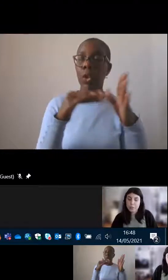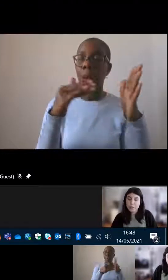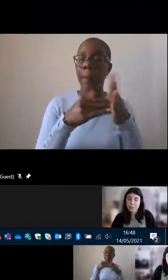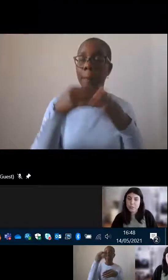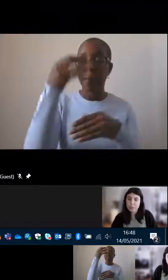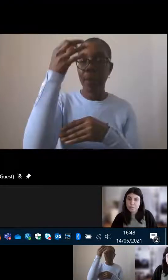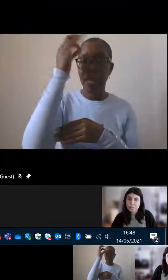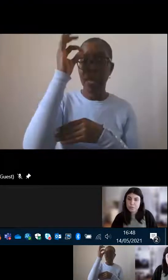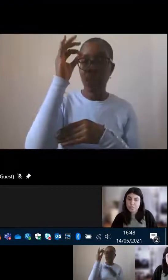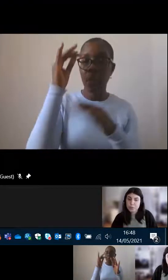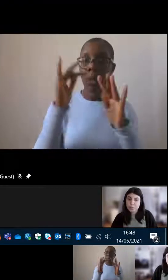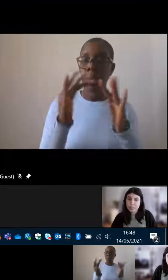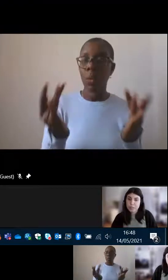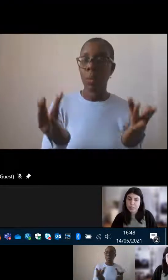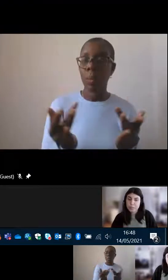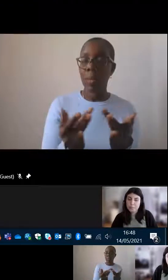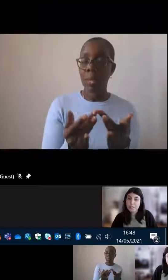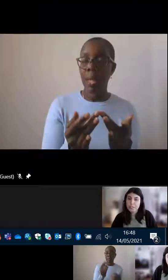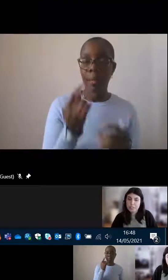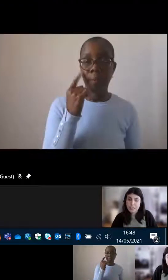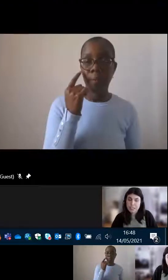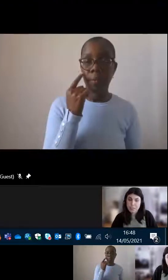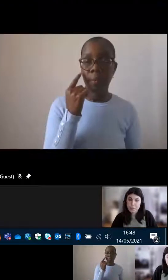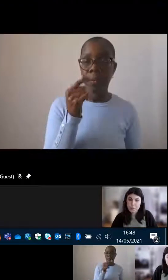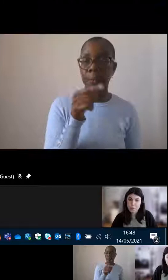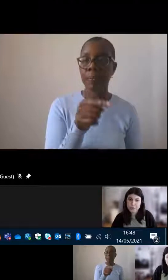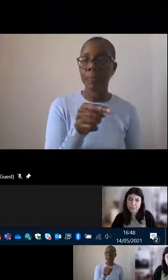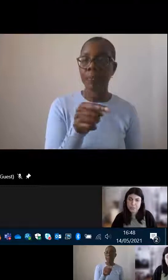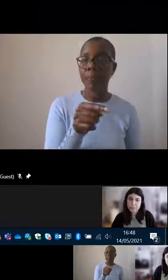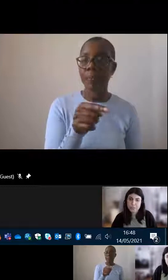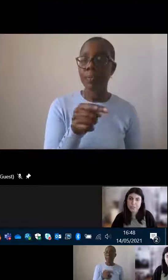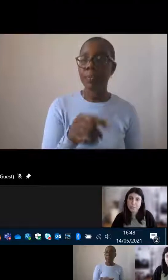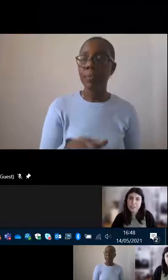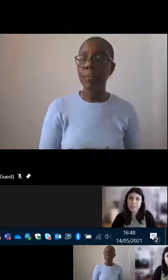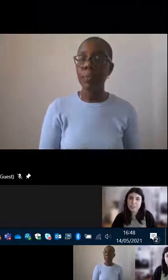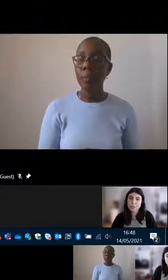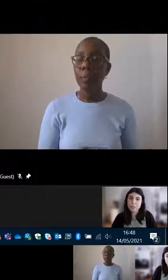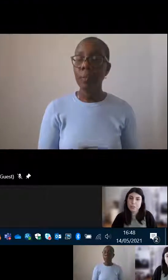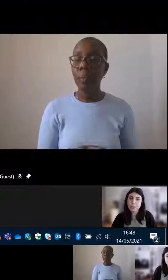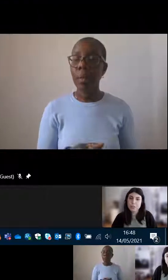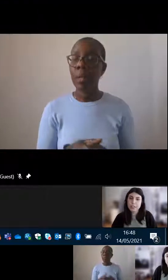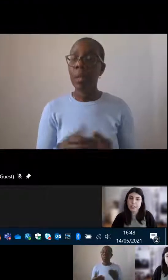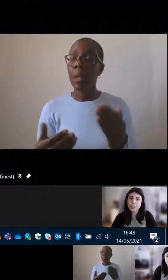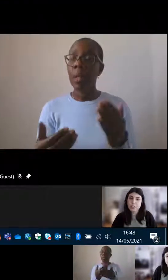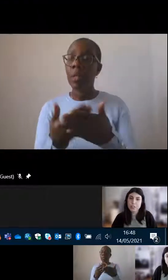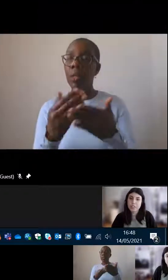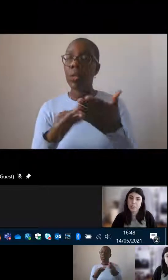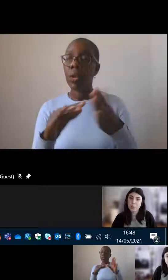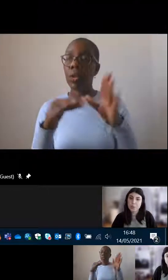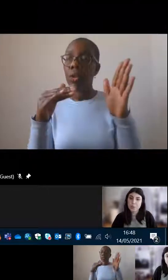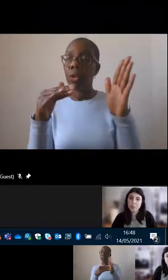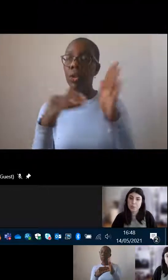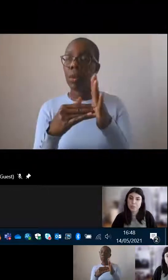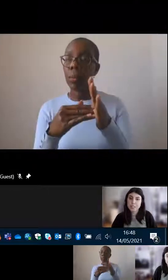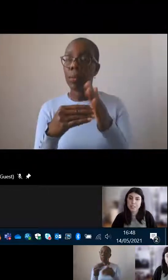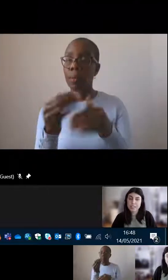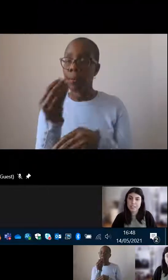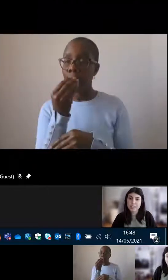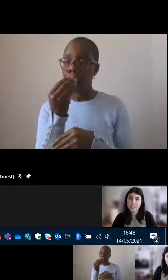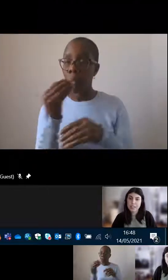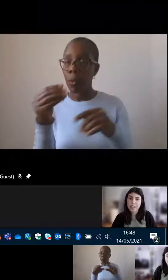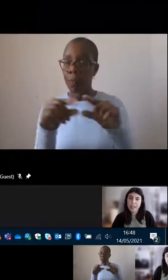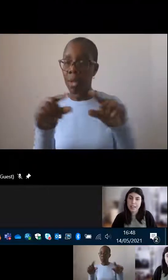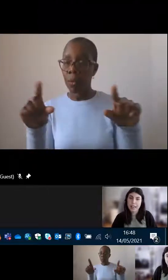And also, if you if you're interested in the Newham food vouchers, please do go to your child's school or